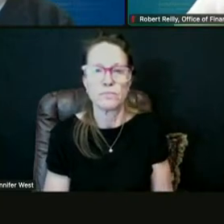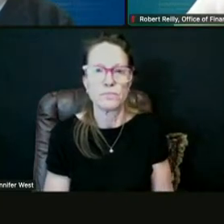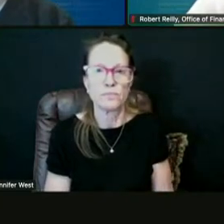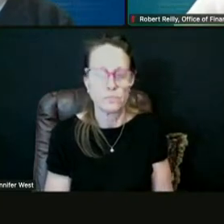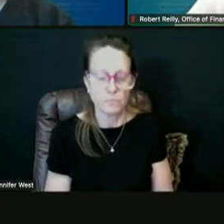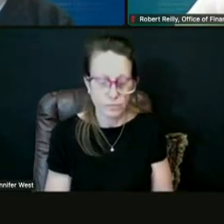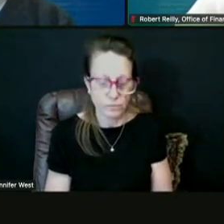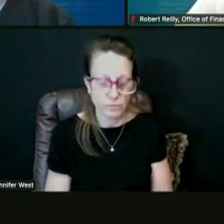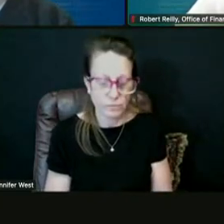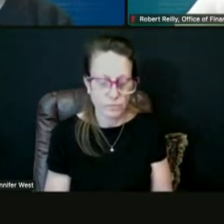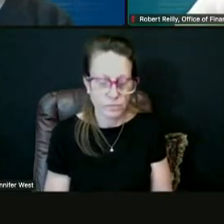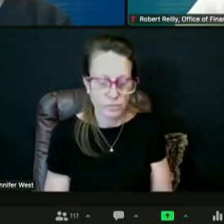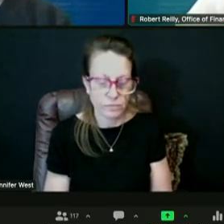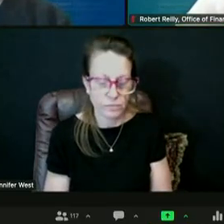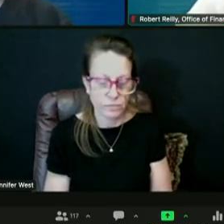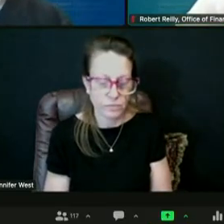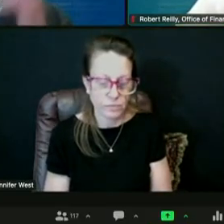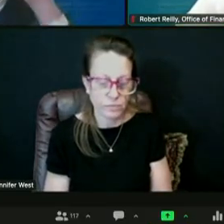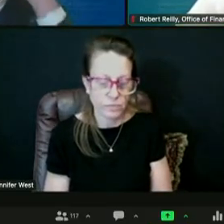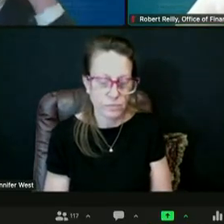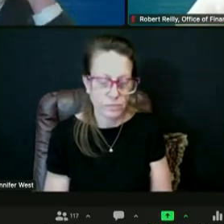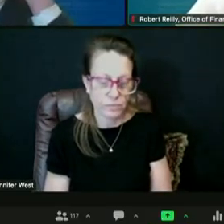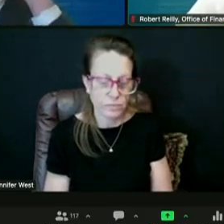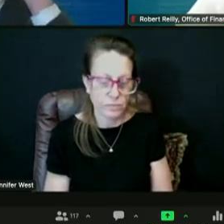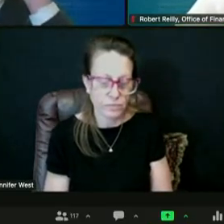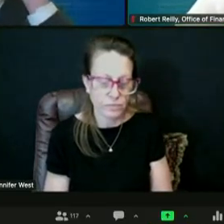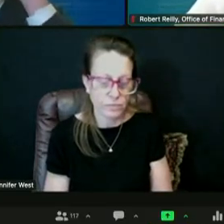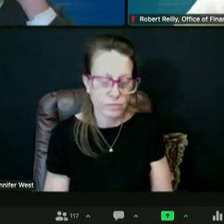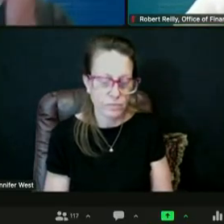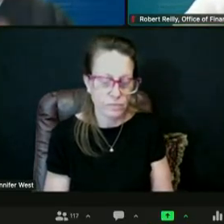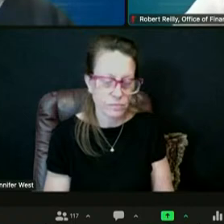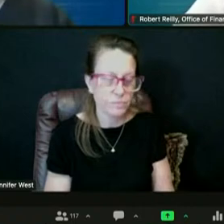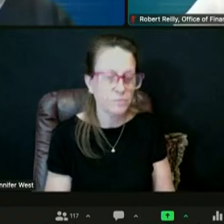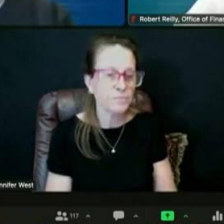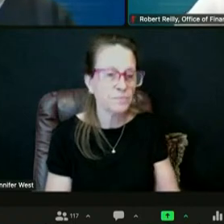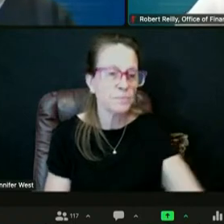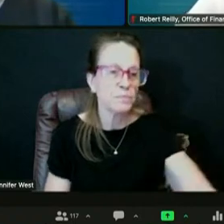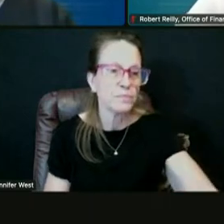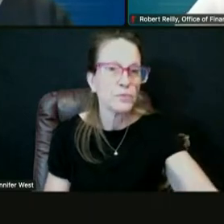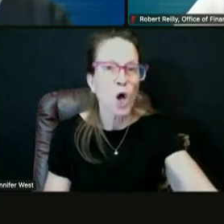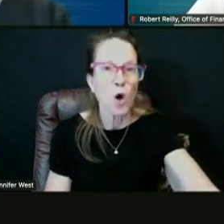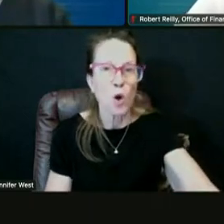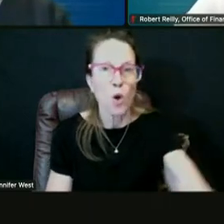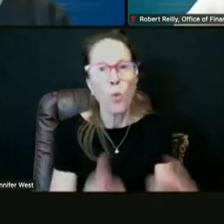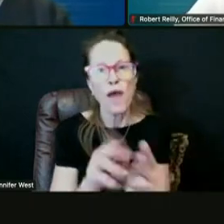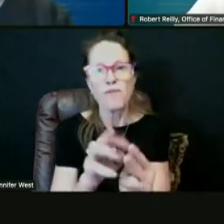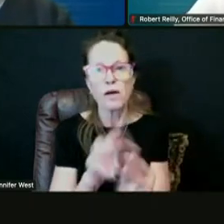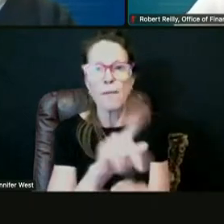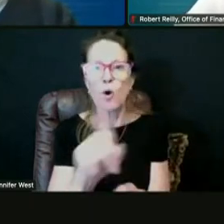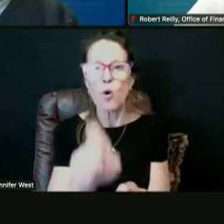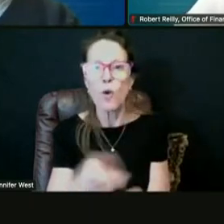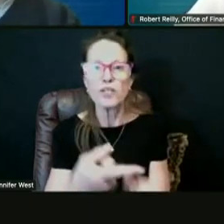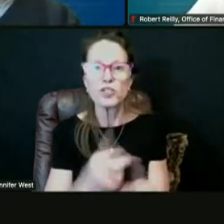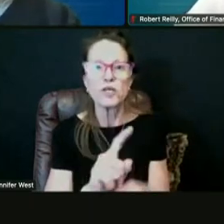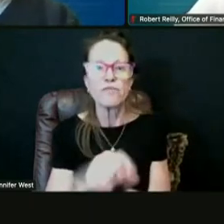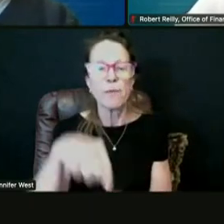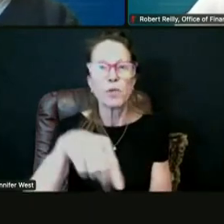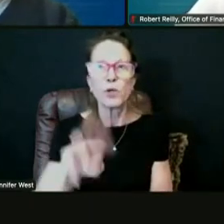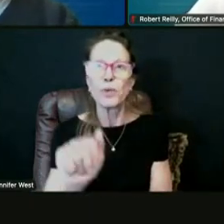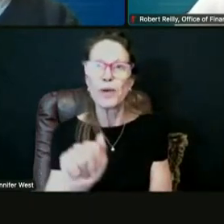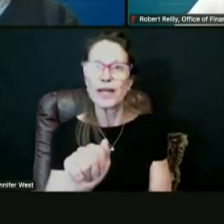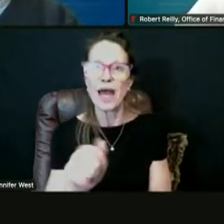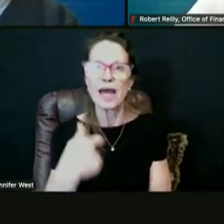All right, thank you. I think we're going back to you, Ms. Bowe. I know we have a couple of questions still from the Q&A. I did want to mark